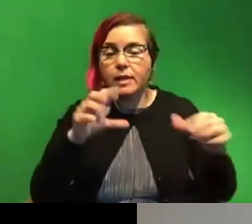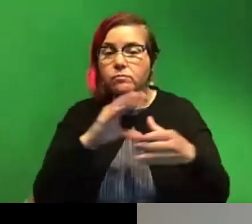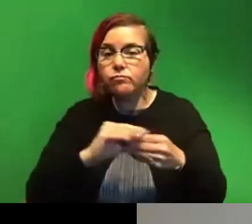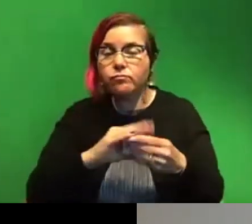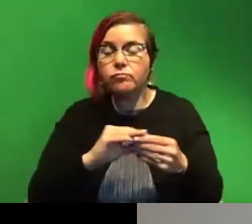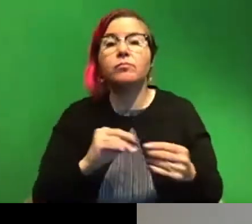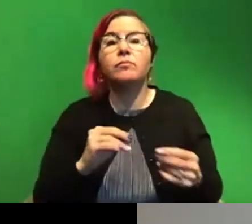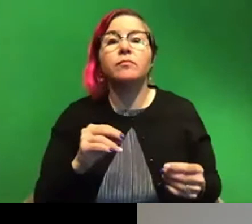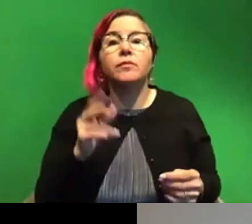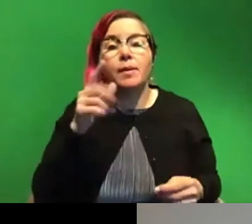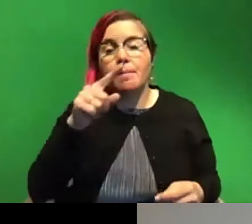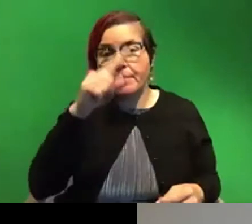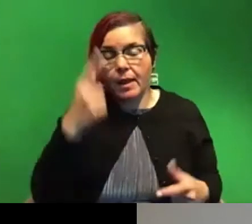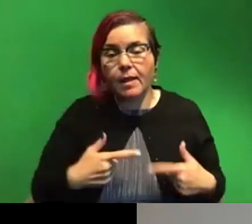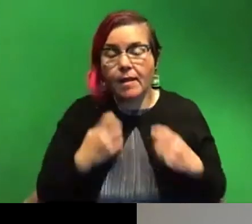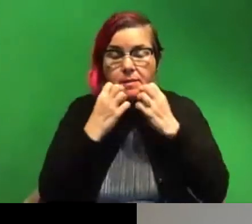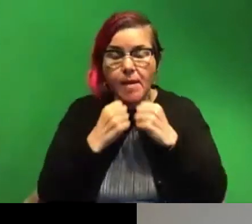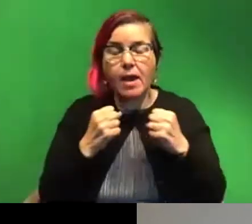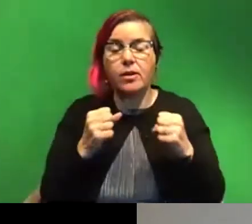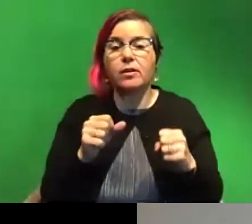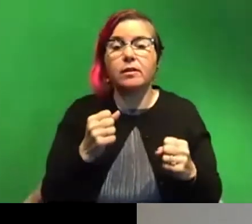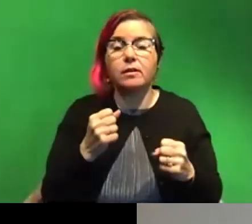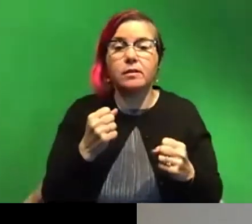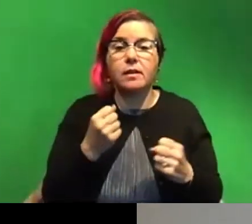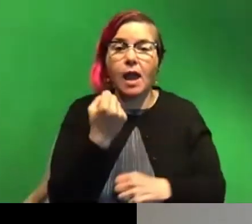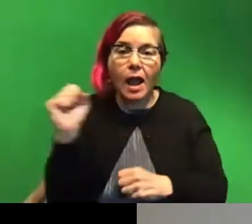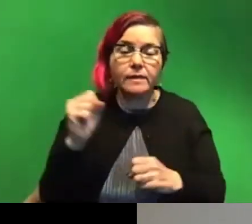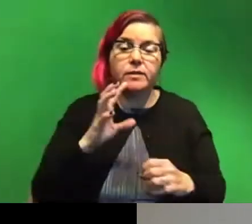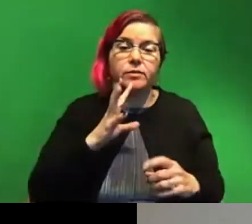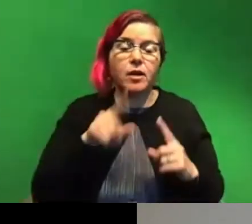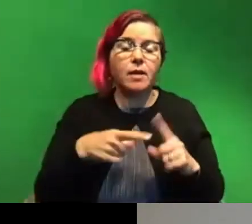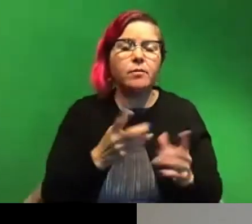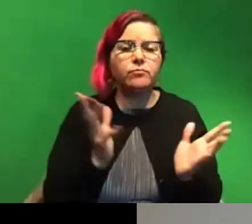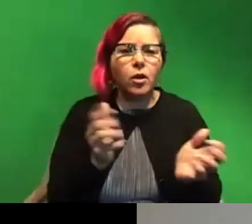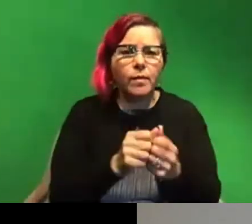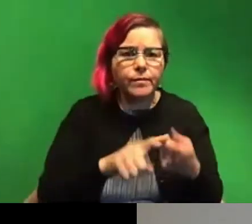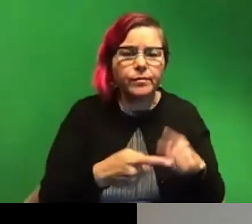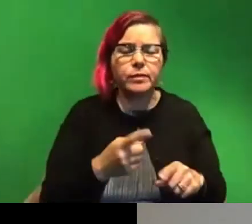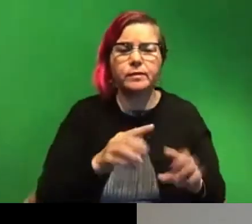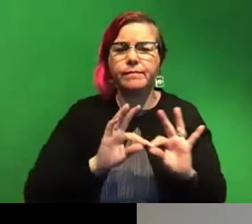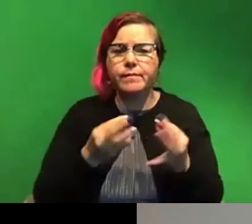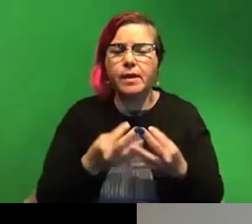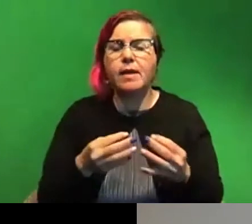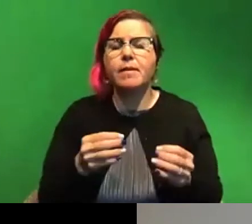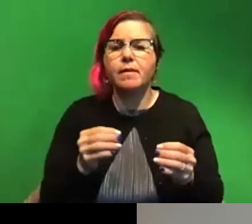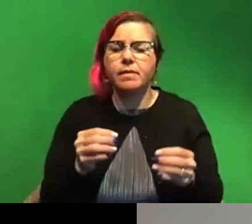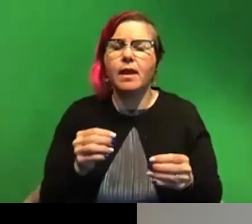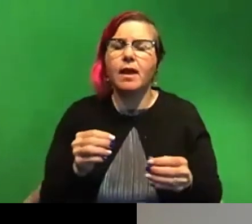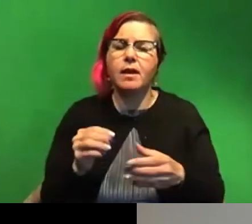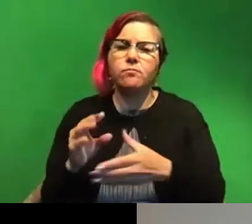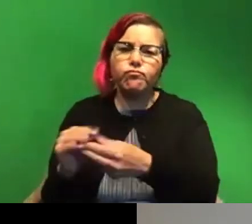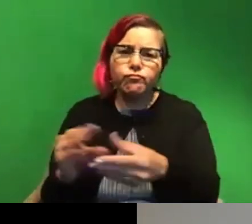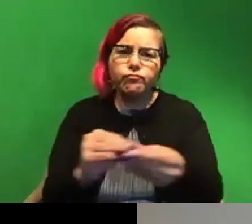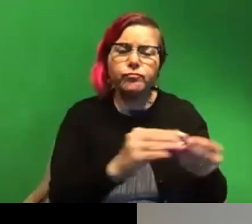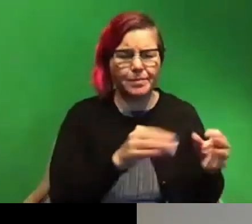hear Black Lives Matter activists talk about, and talk with your friends, talk with your family. I think the word of mouth is so very